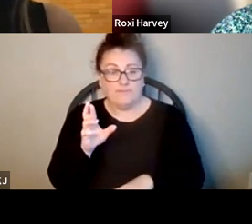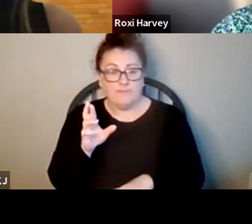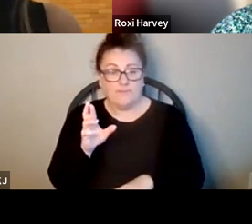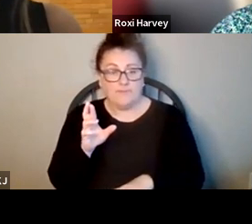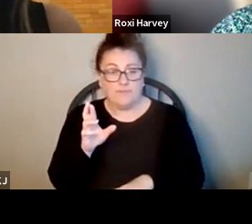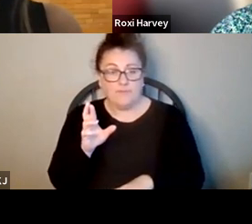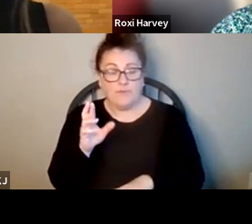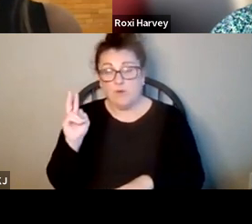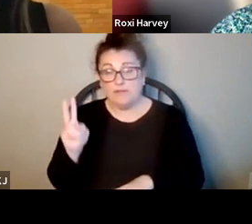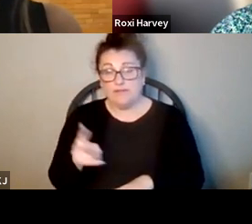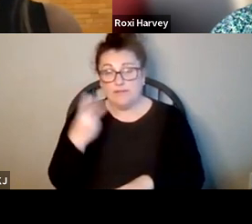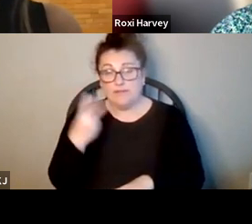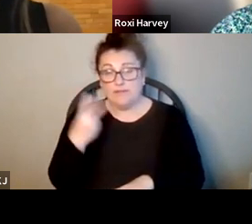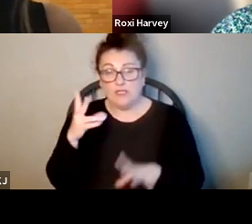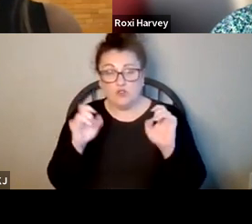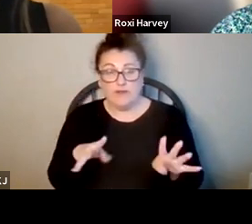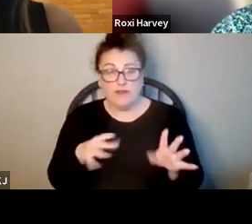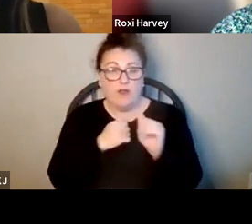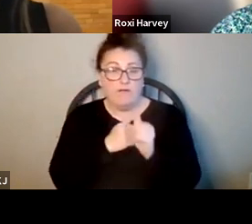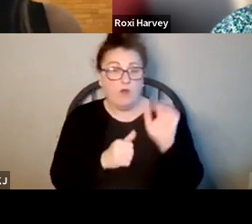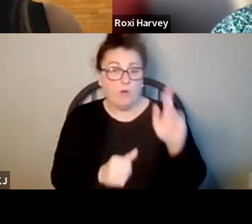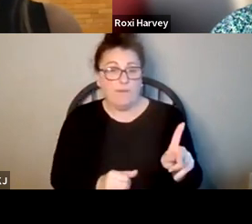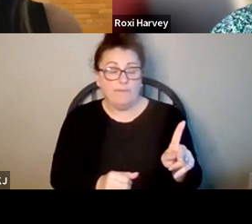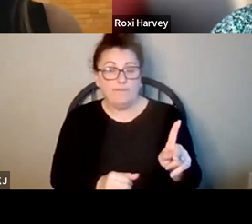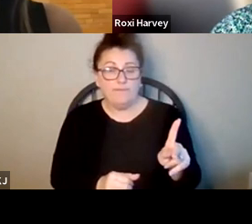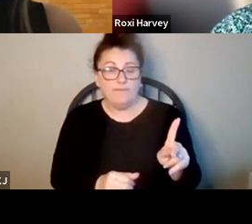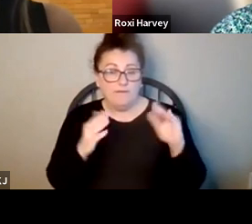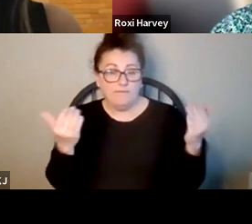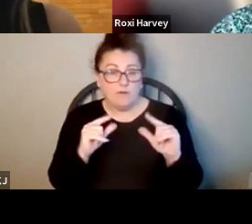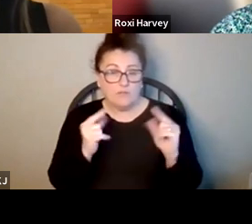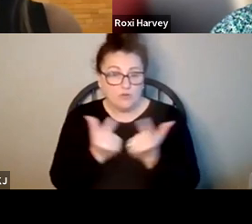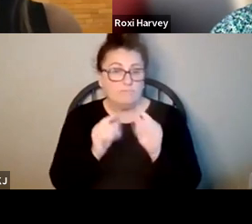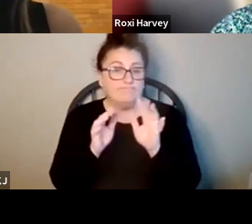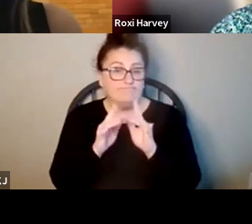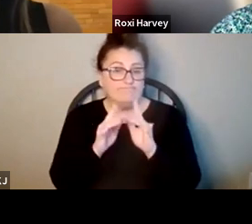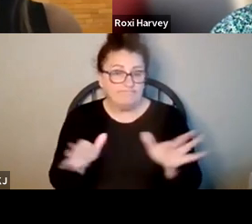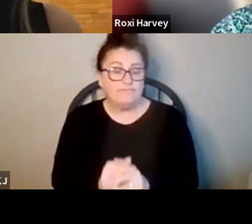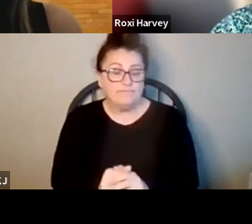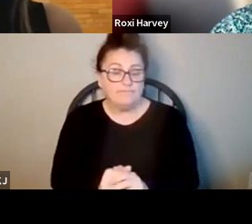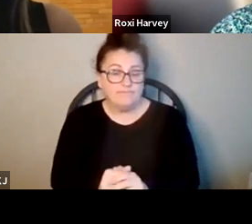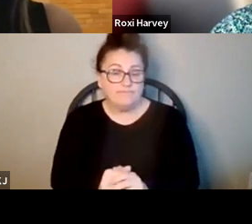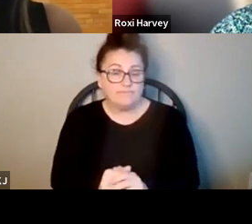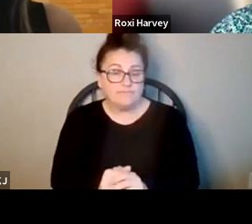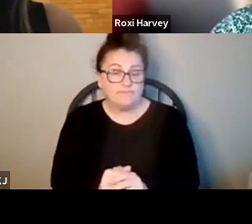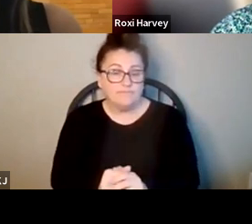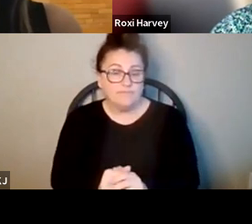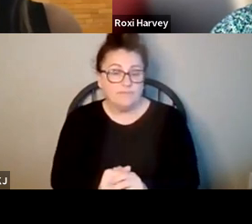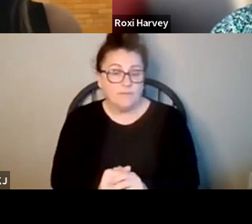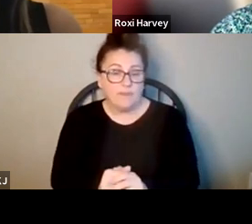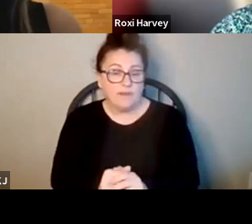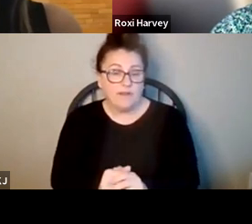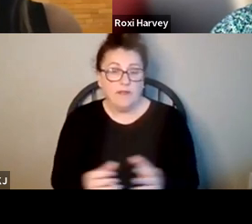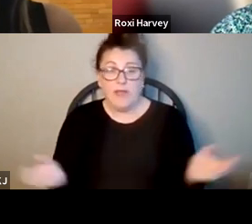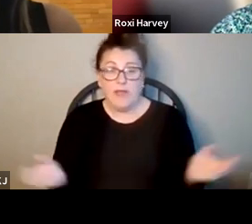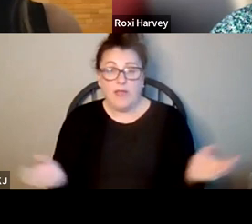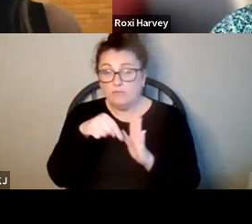or having a second kind of survey or follow-up focus groups, et cetera, to get more